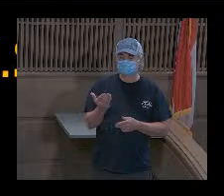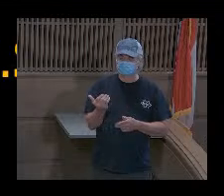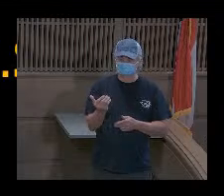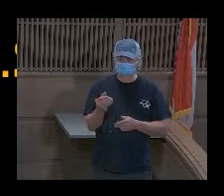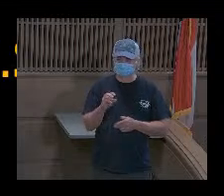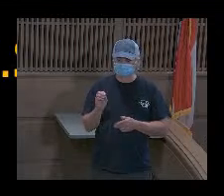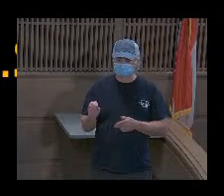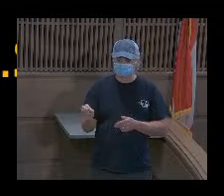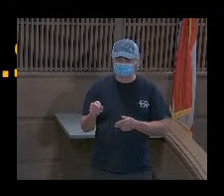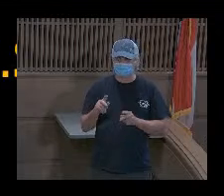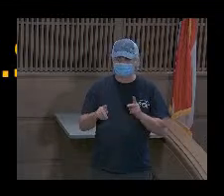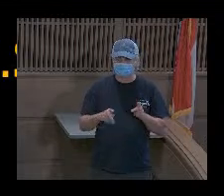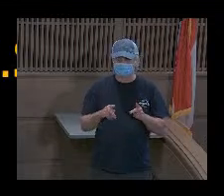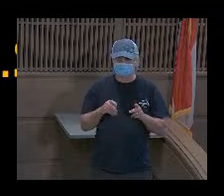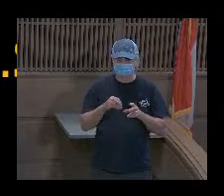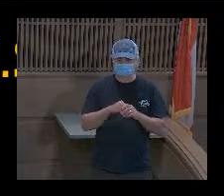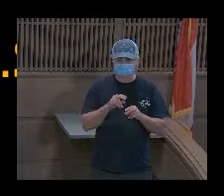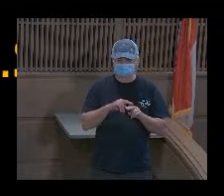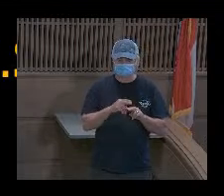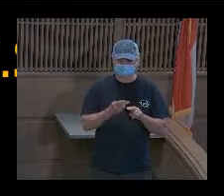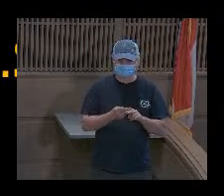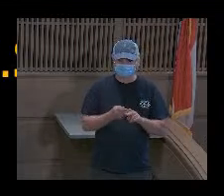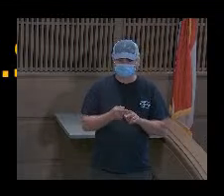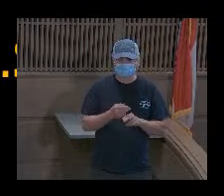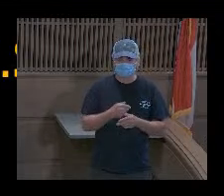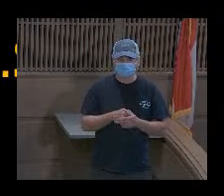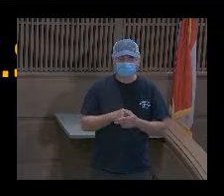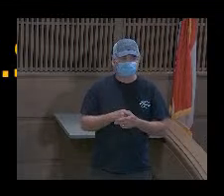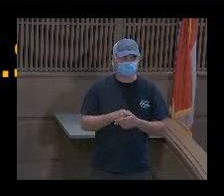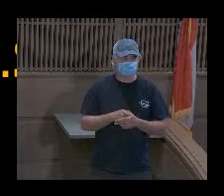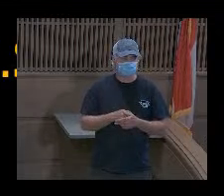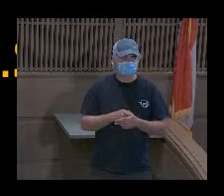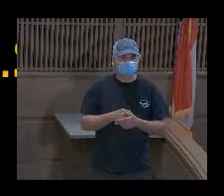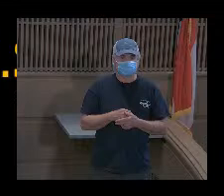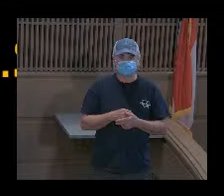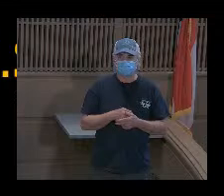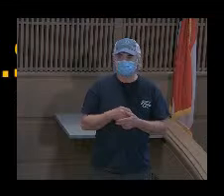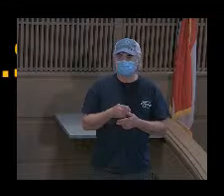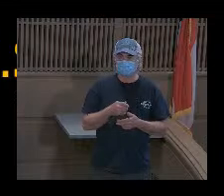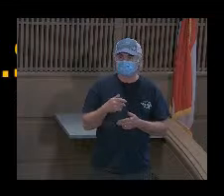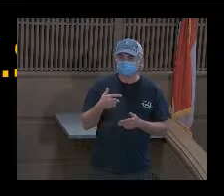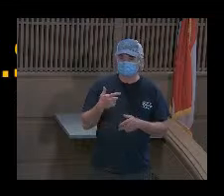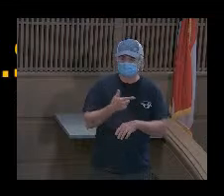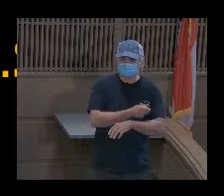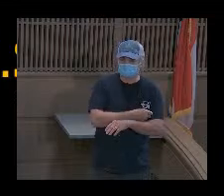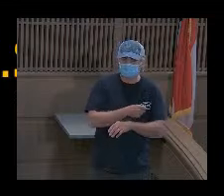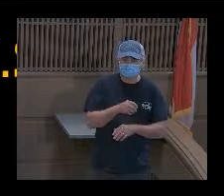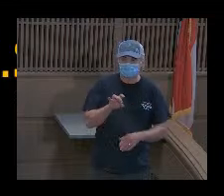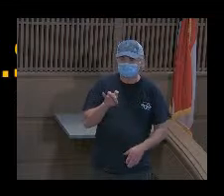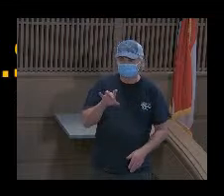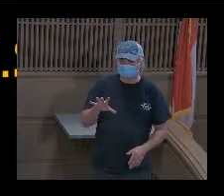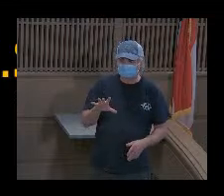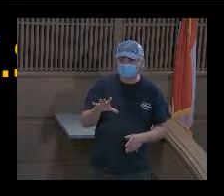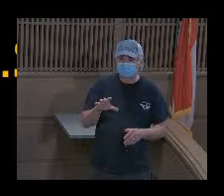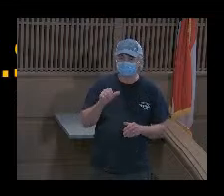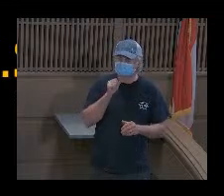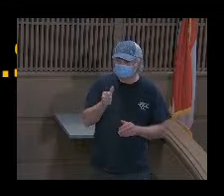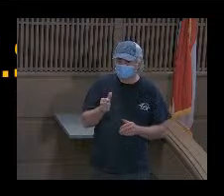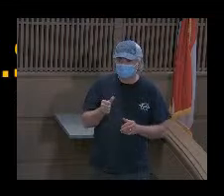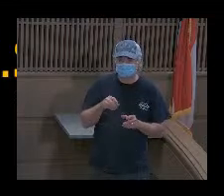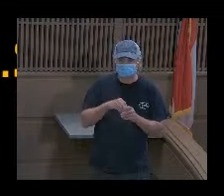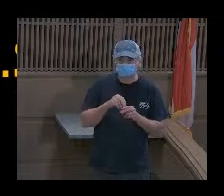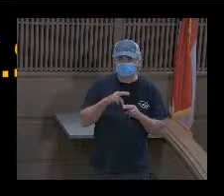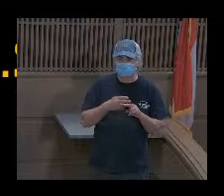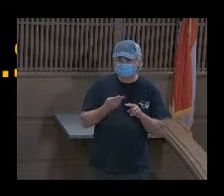vaccinated, 85% were not vaccinated. What if we turn those numbers around? 85% vaccinated and only 15% in the